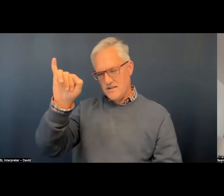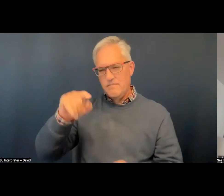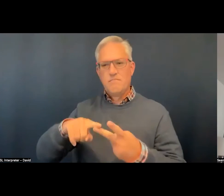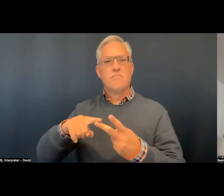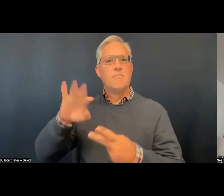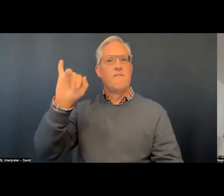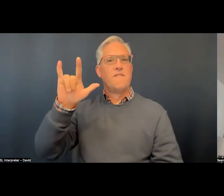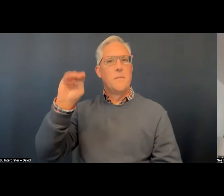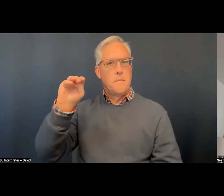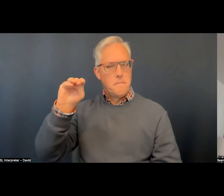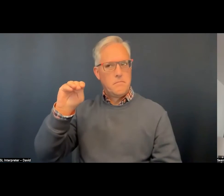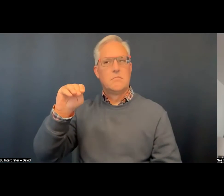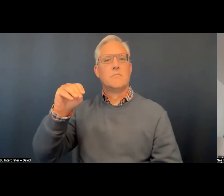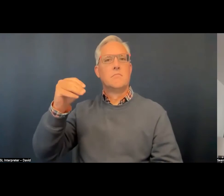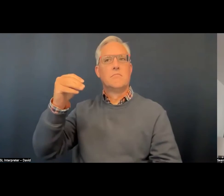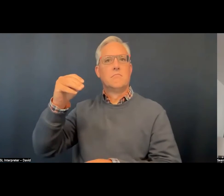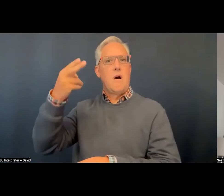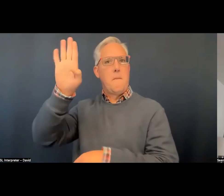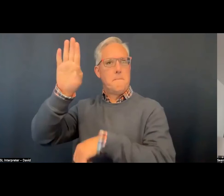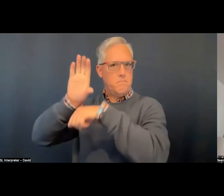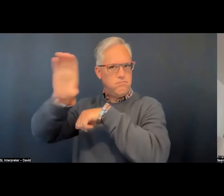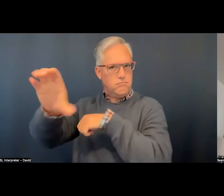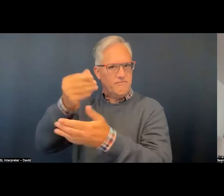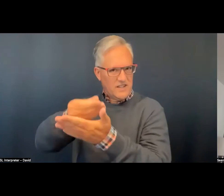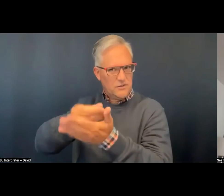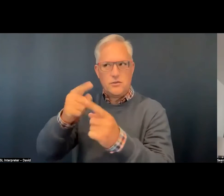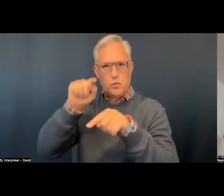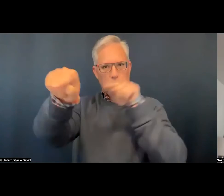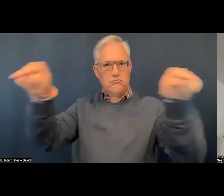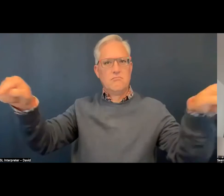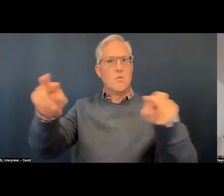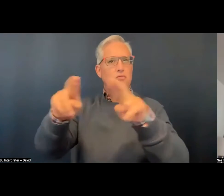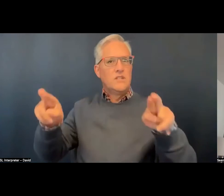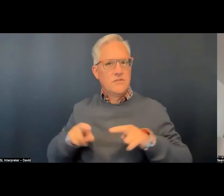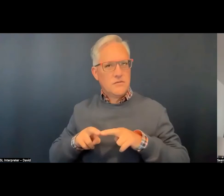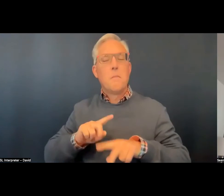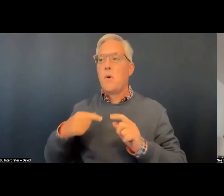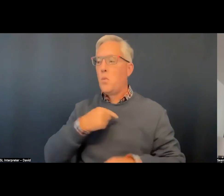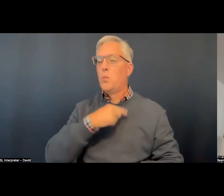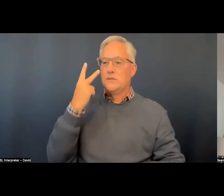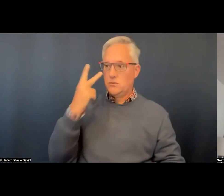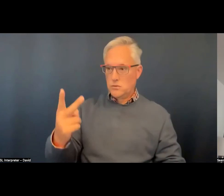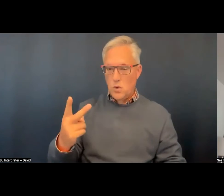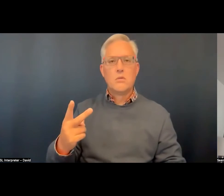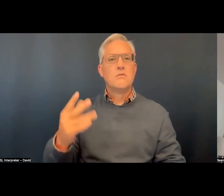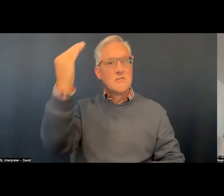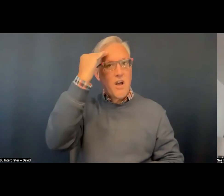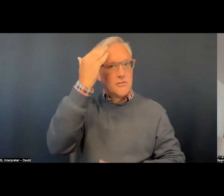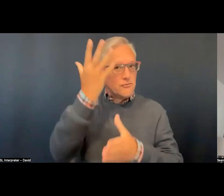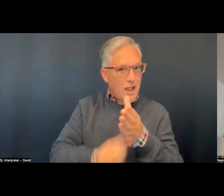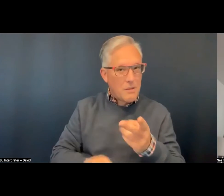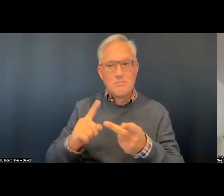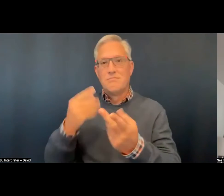that administer funds to the various regions. But we saw that there was both a practical knowledge gap and a budget gap, stopping the